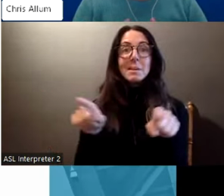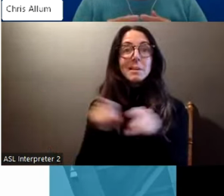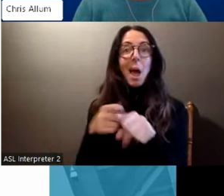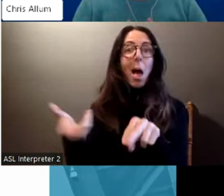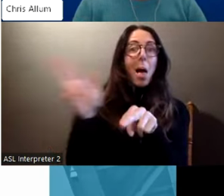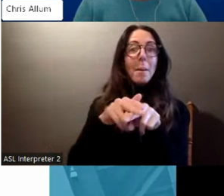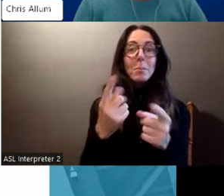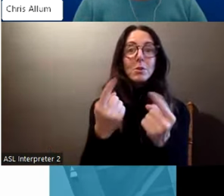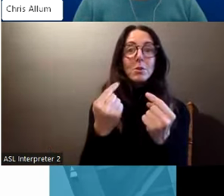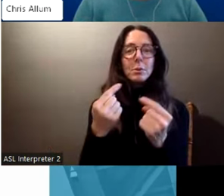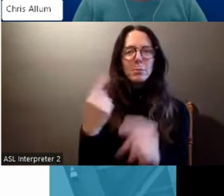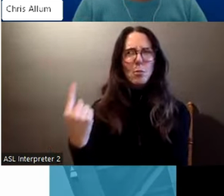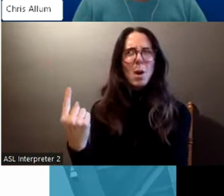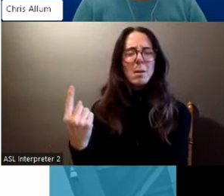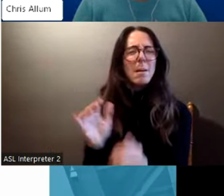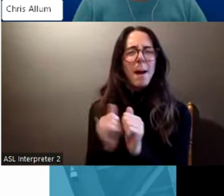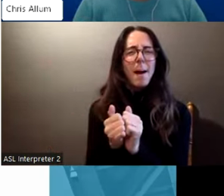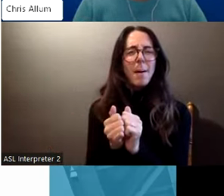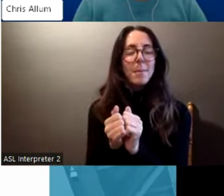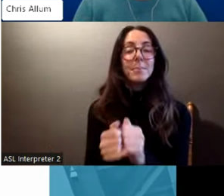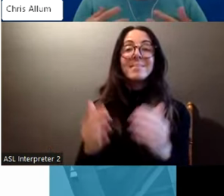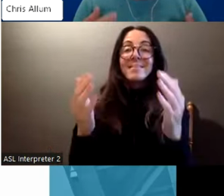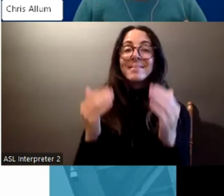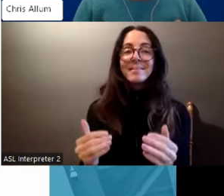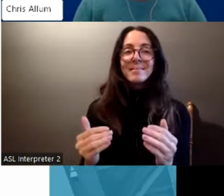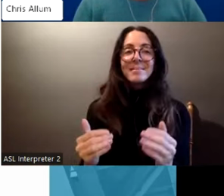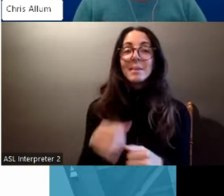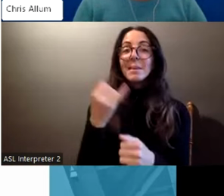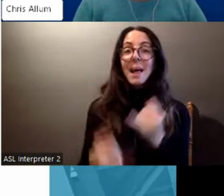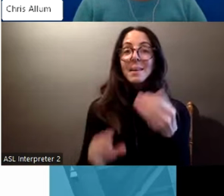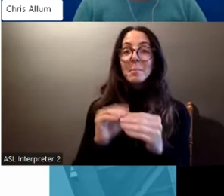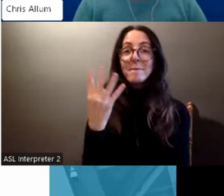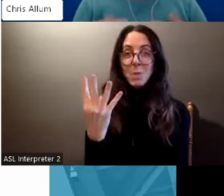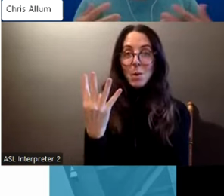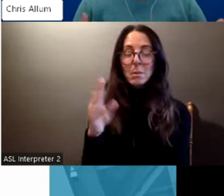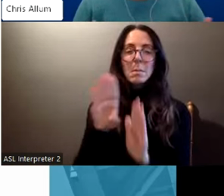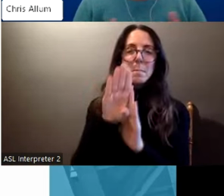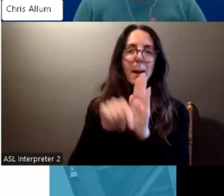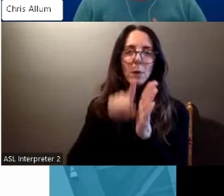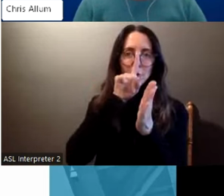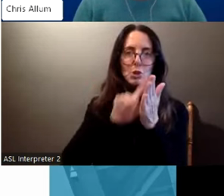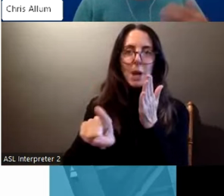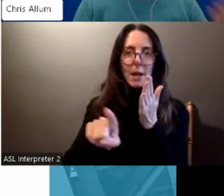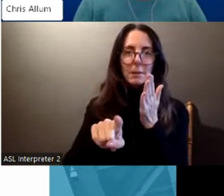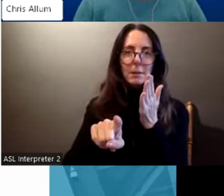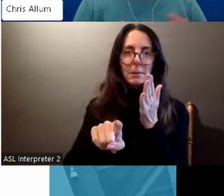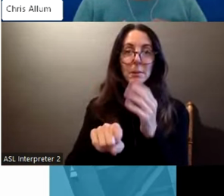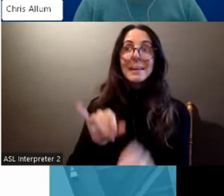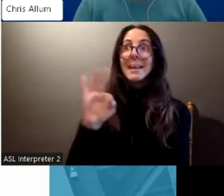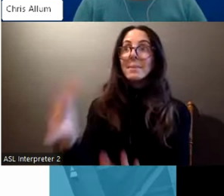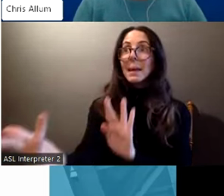lastly, don't forget, do a background check. Know who you are working with. Someone contacts you, they